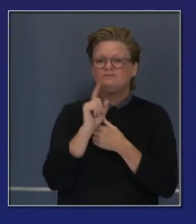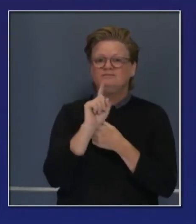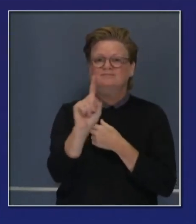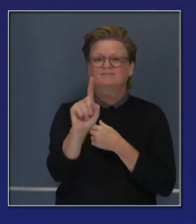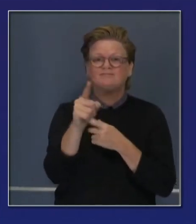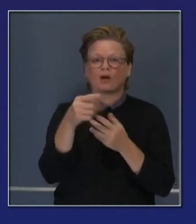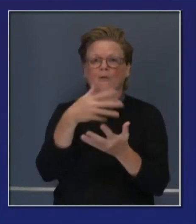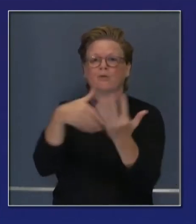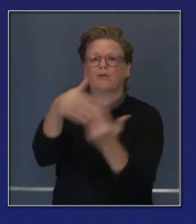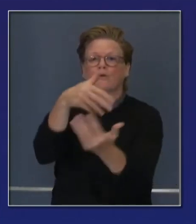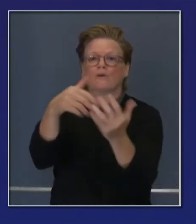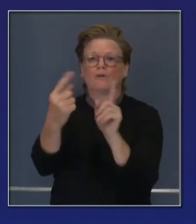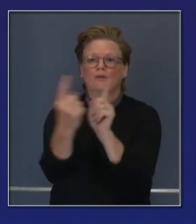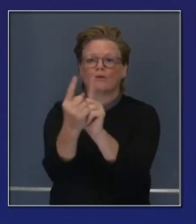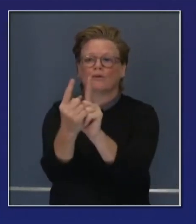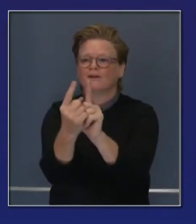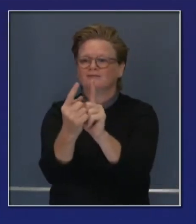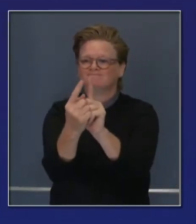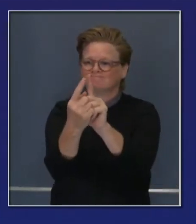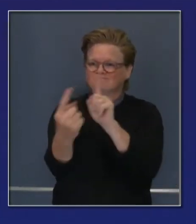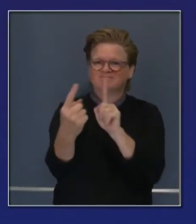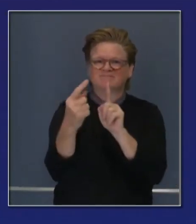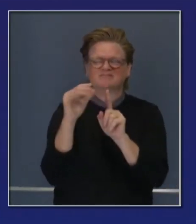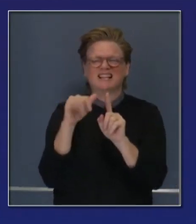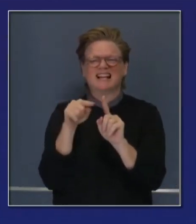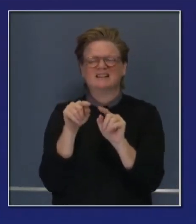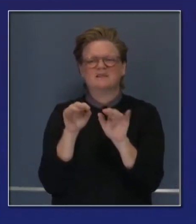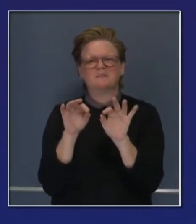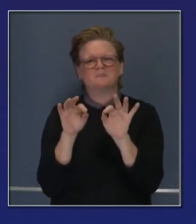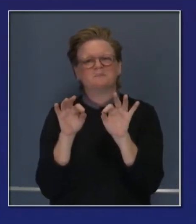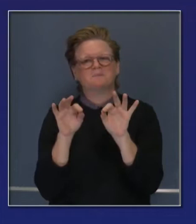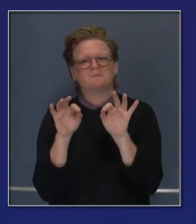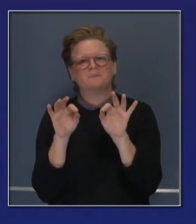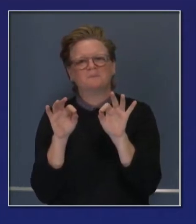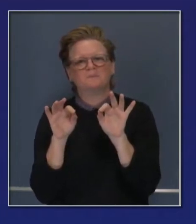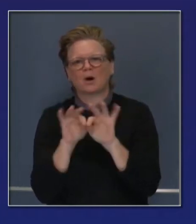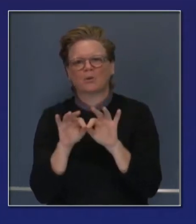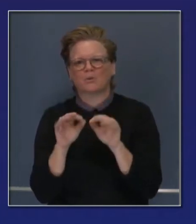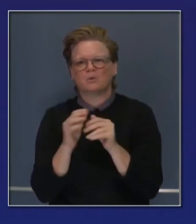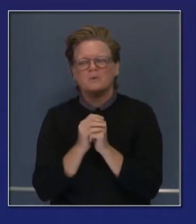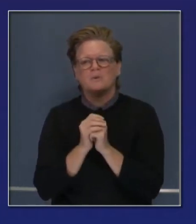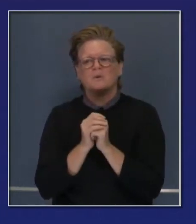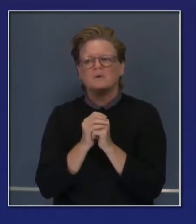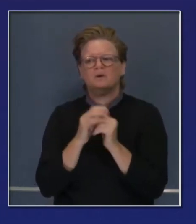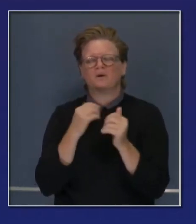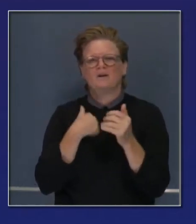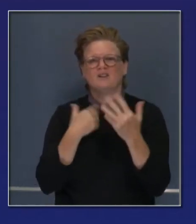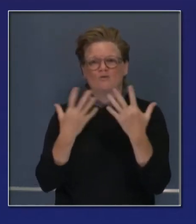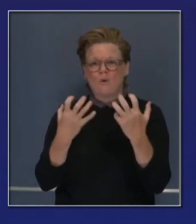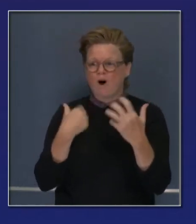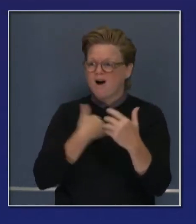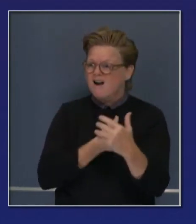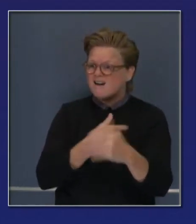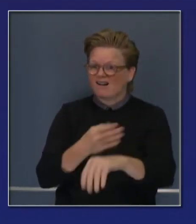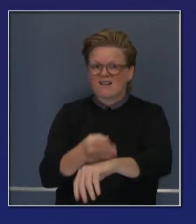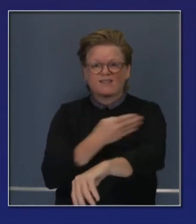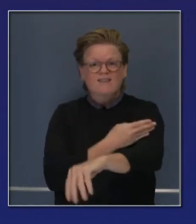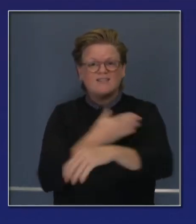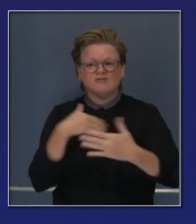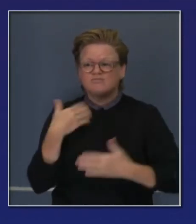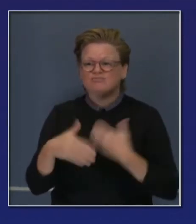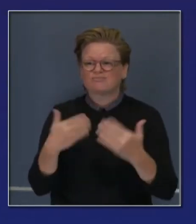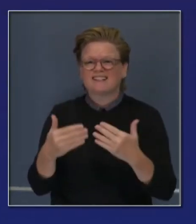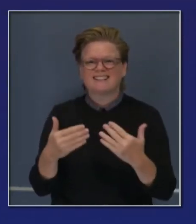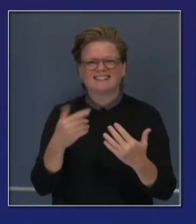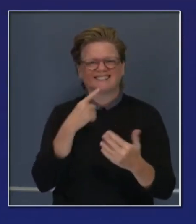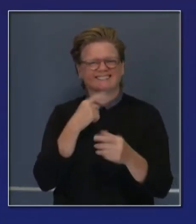fundamentally matter more than anything that we are asserting and advancing here today. Your actions matter. Good behavior